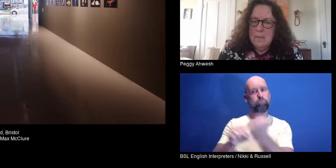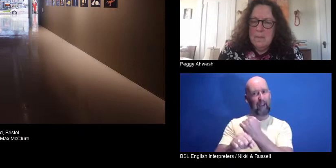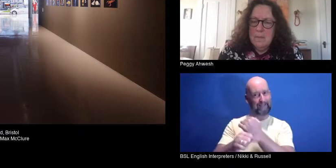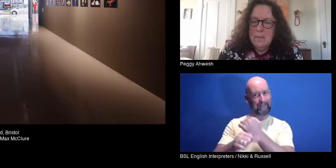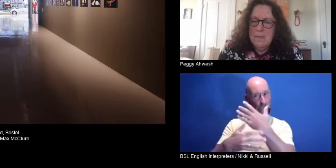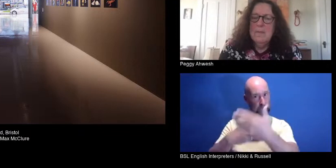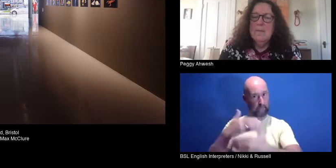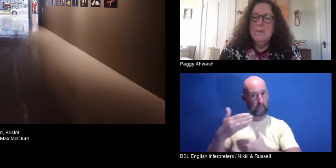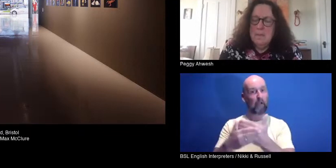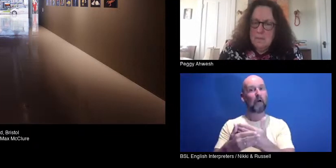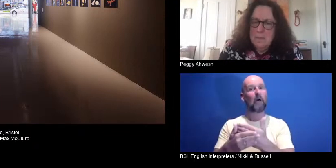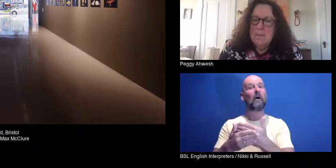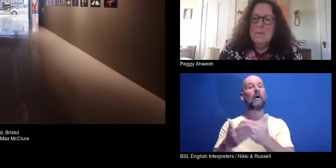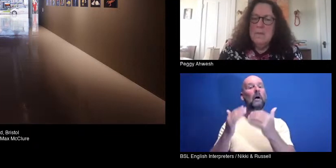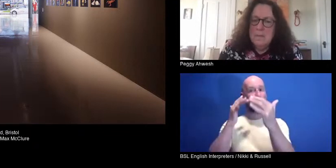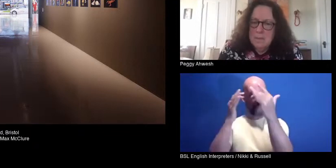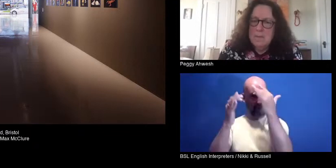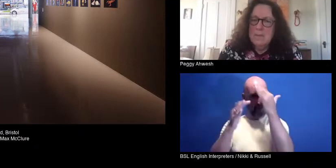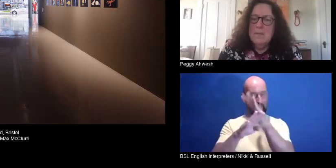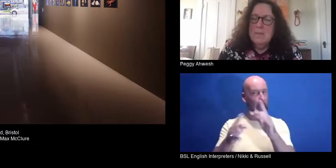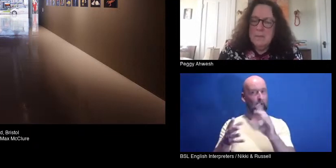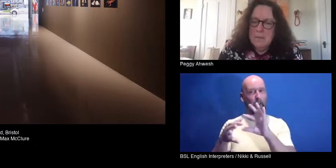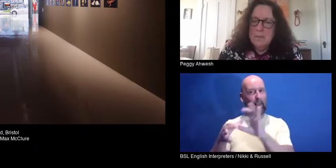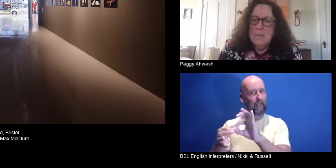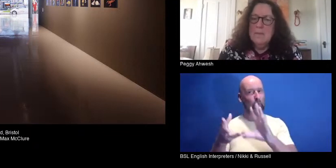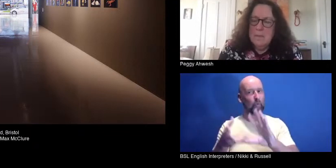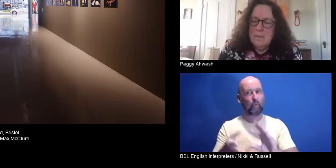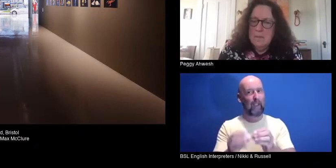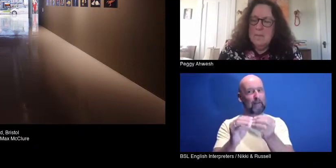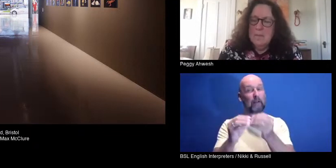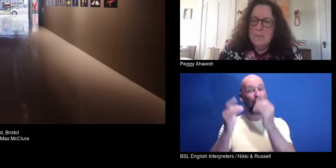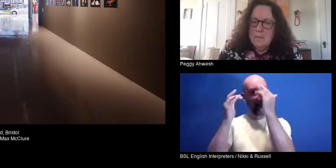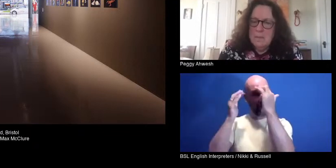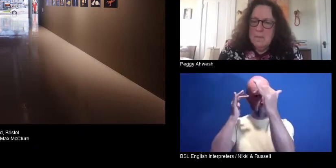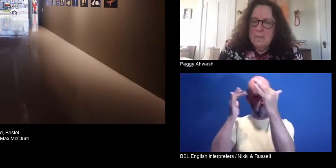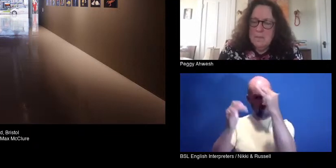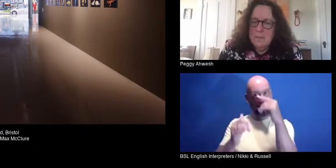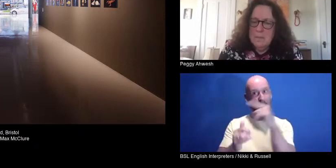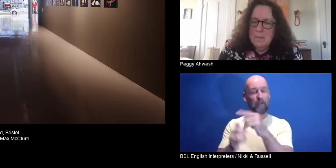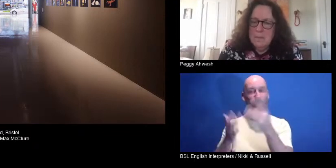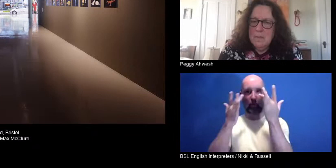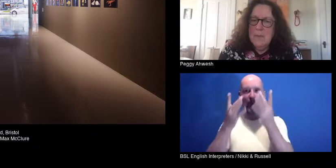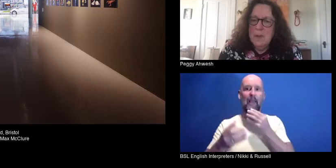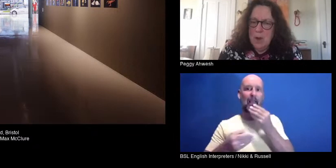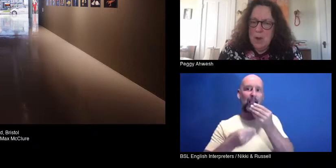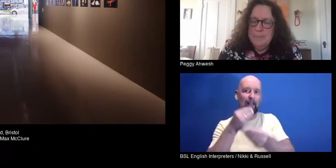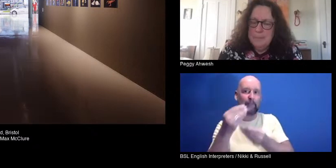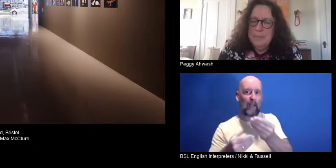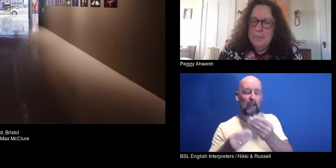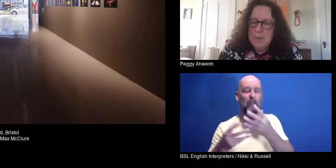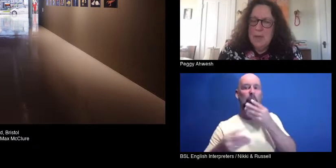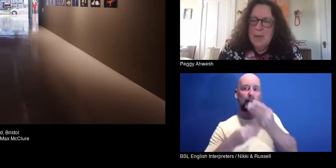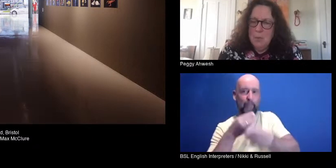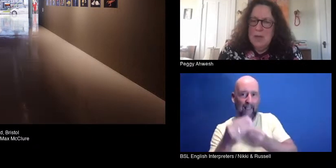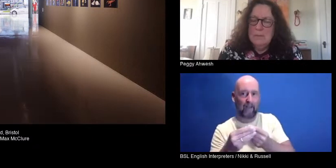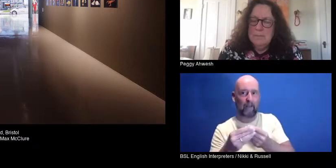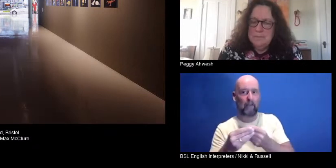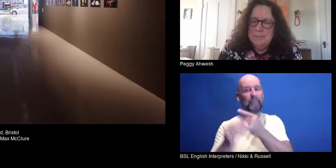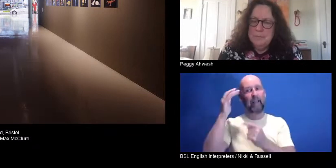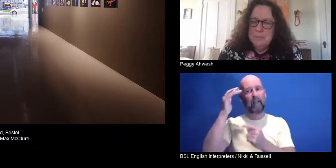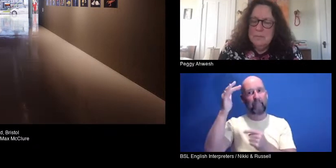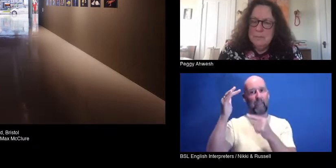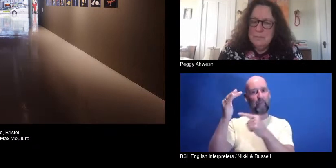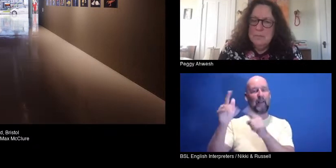a creative speculative thing, which it can be. Often theory is there as an explanatory thing. Right. You know, it's like a